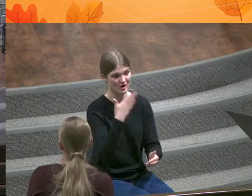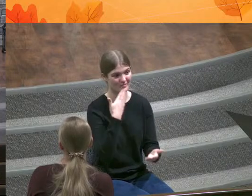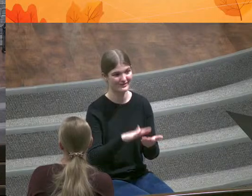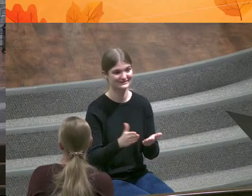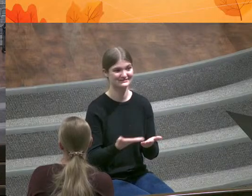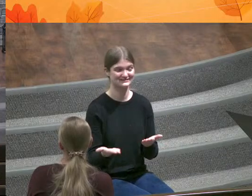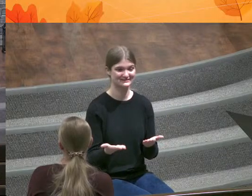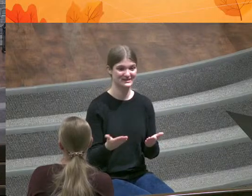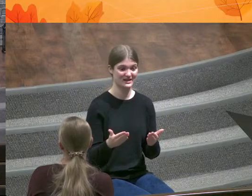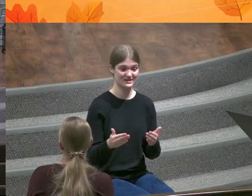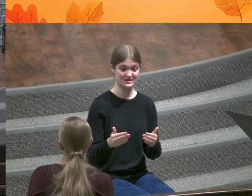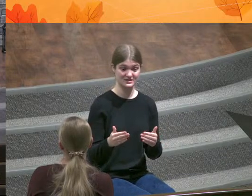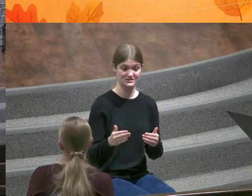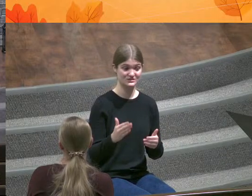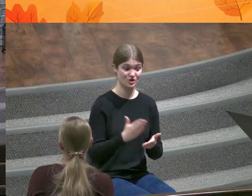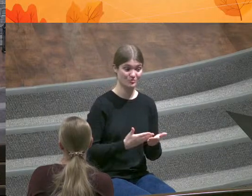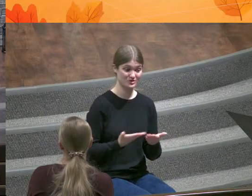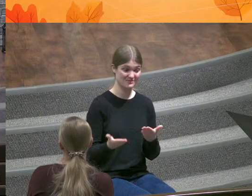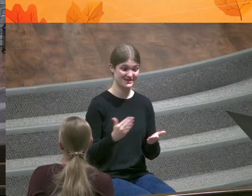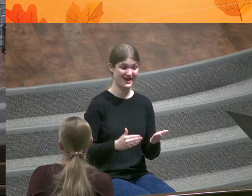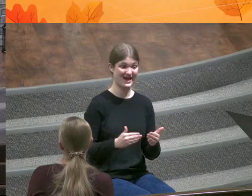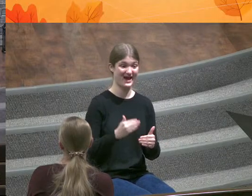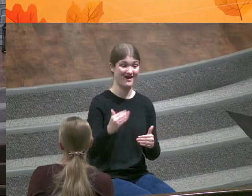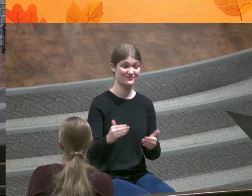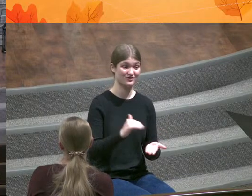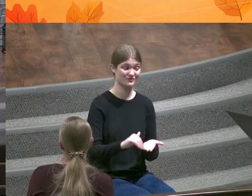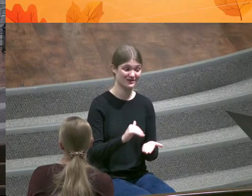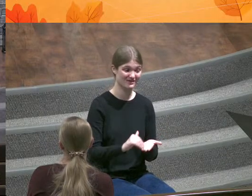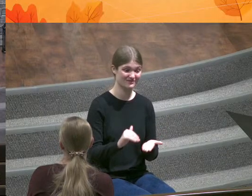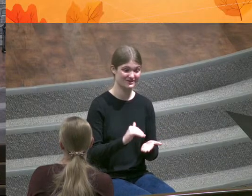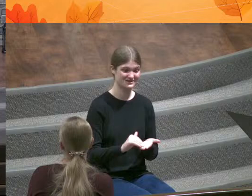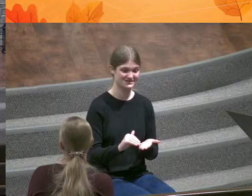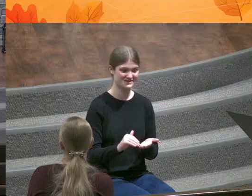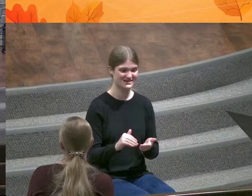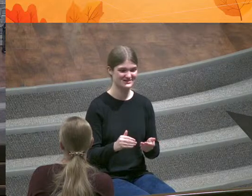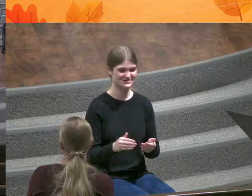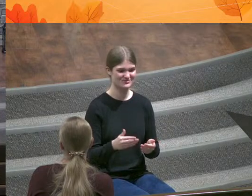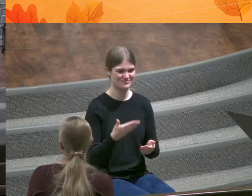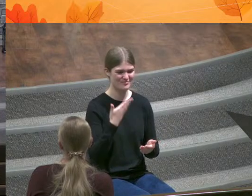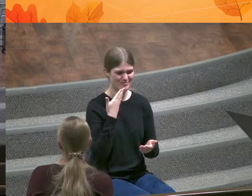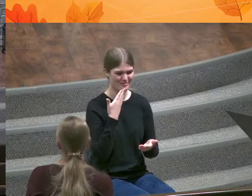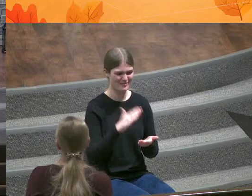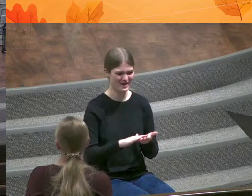even after forgiveness has been extended, consequences can continue.